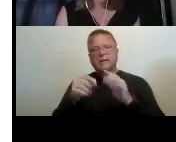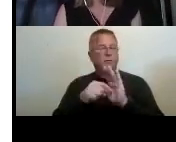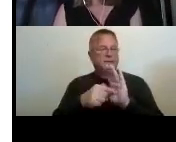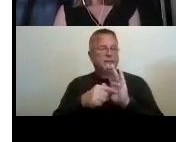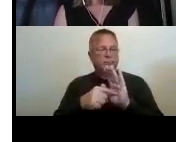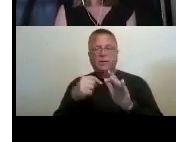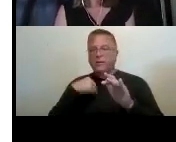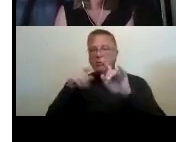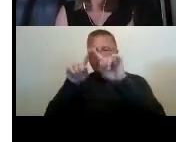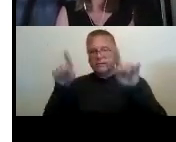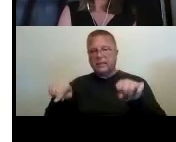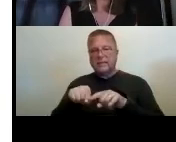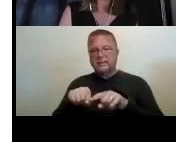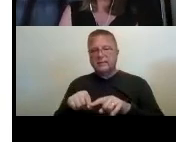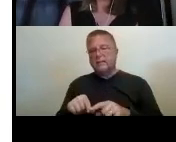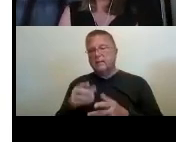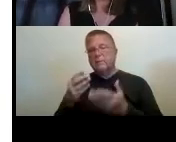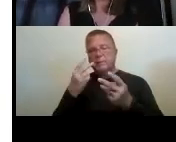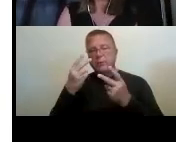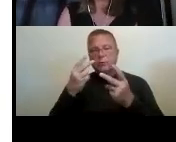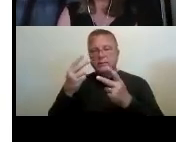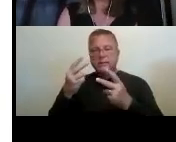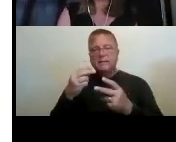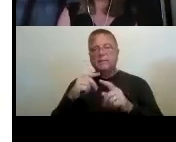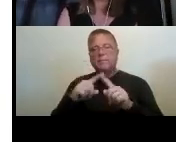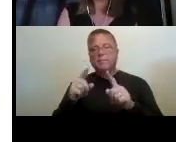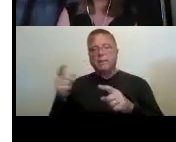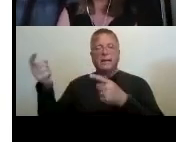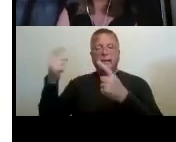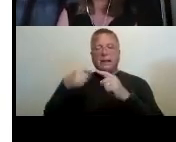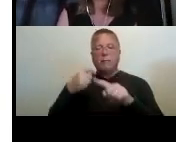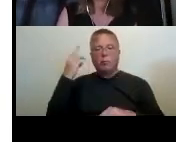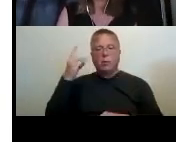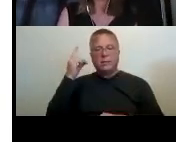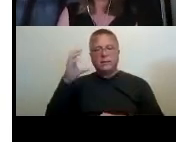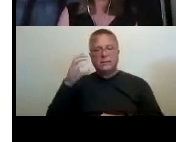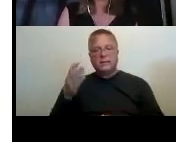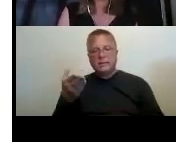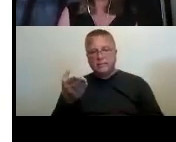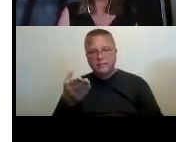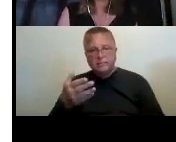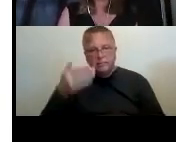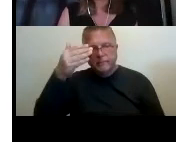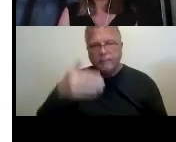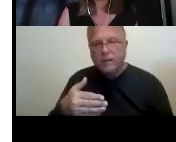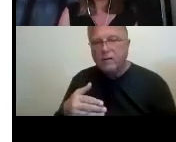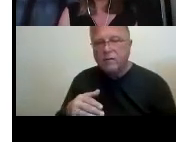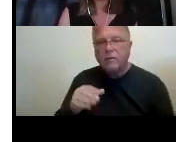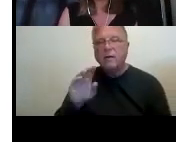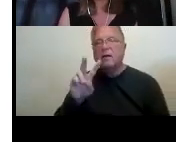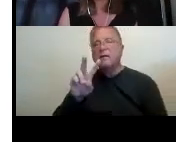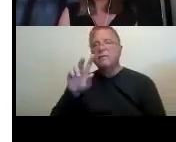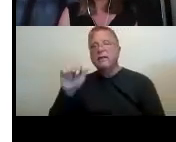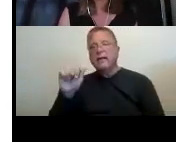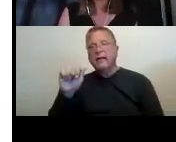know probably not one that you've seen. I came from Washington, D.C. here in front of the Veterans